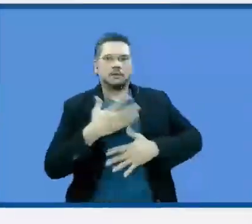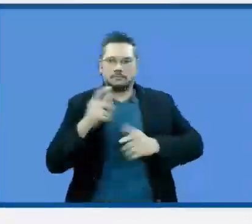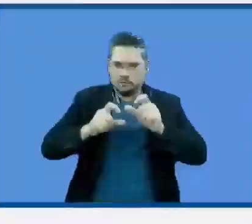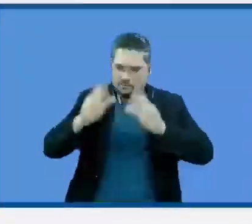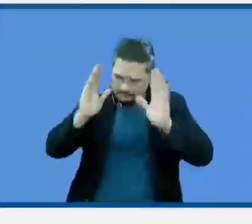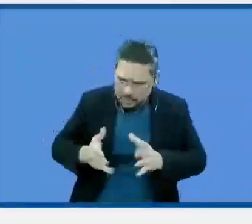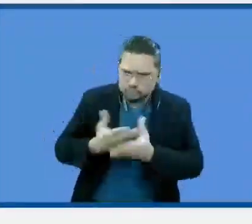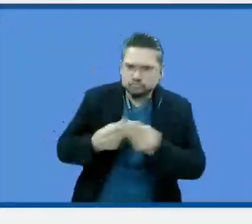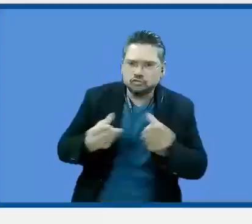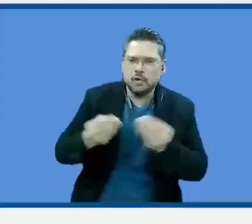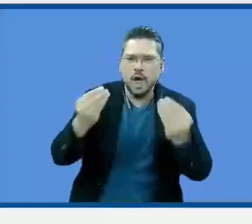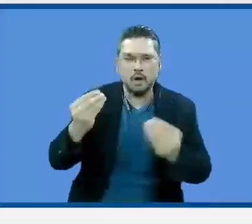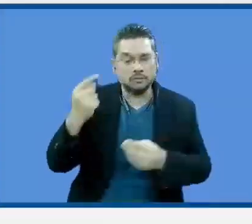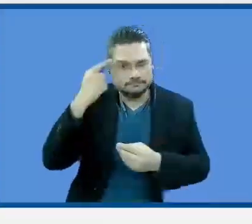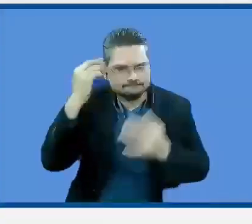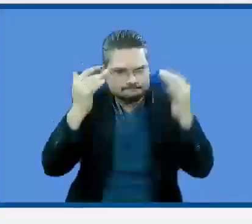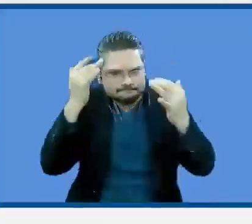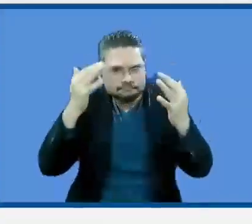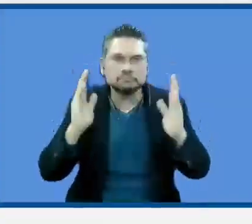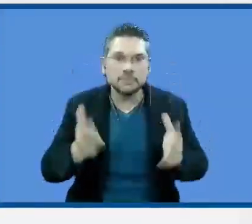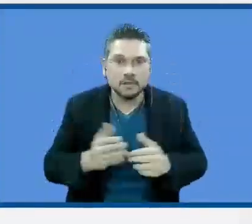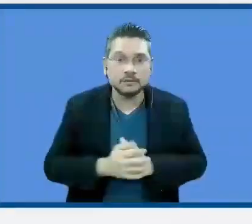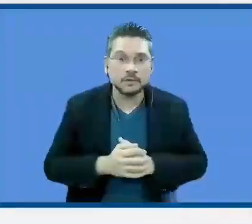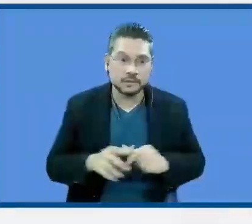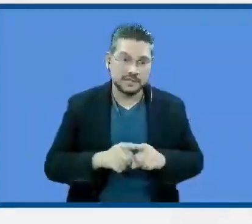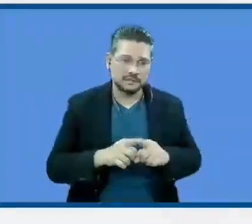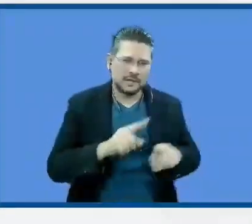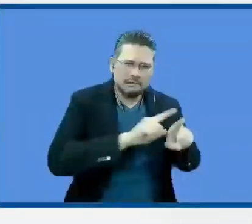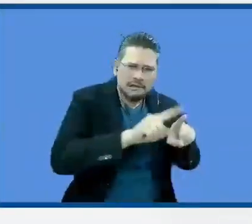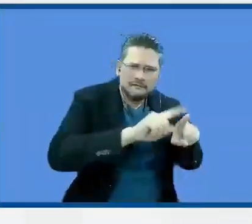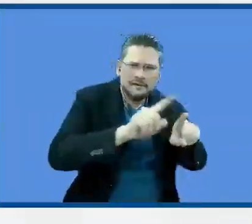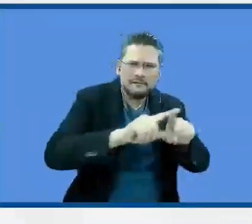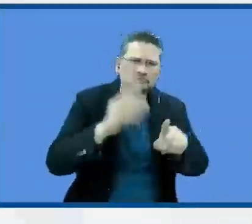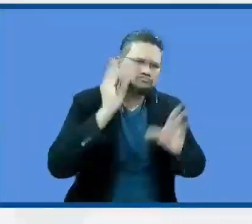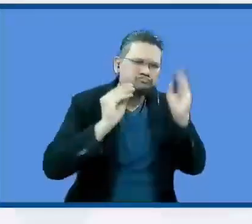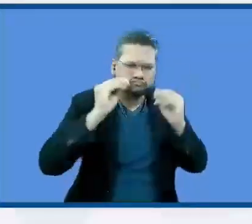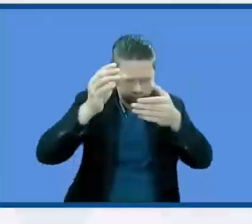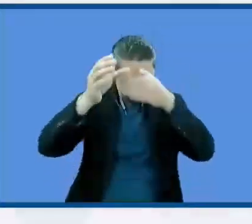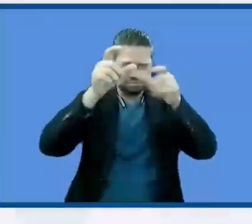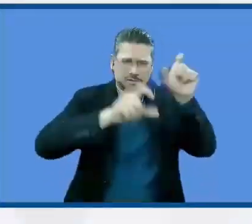from cross-disciplinary expert panels was invaluable in managing the pandemic,